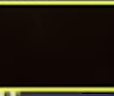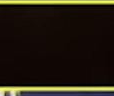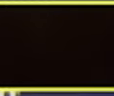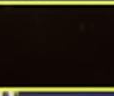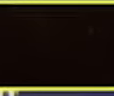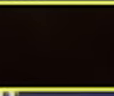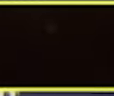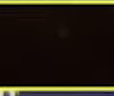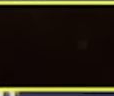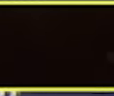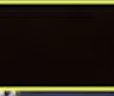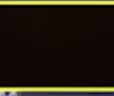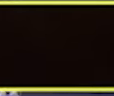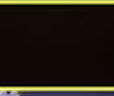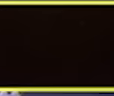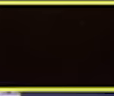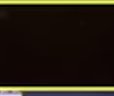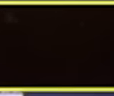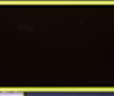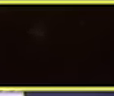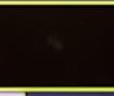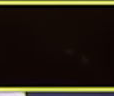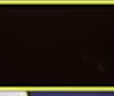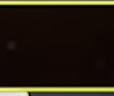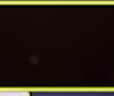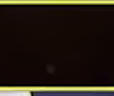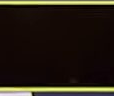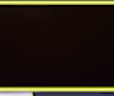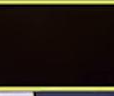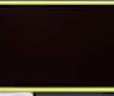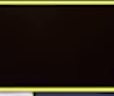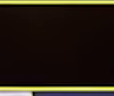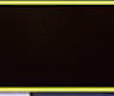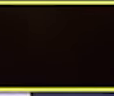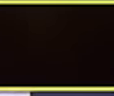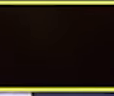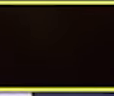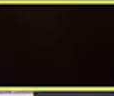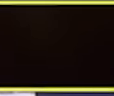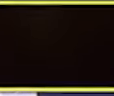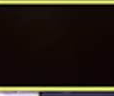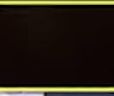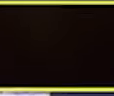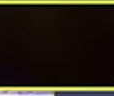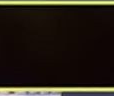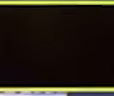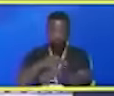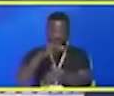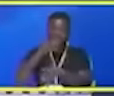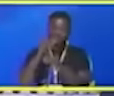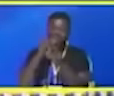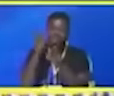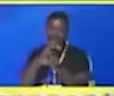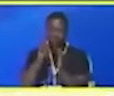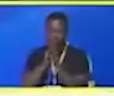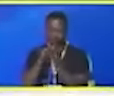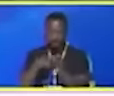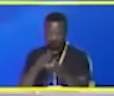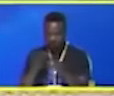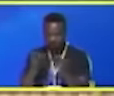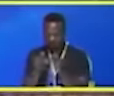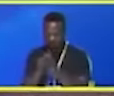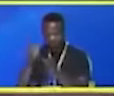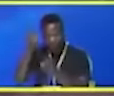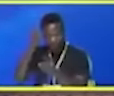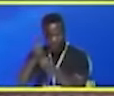vigilant. The word vigilant there means be discerning. Because your adversary, the devil, that means there is a way. Satan